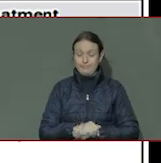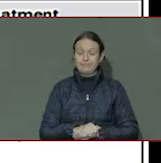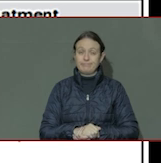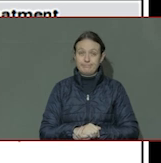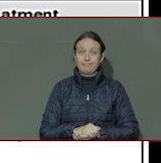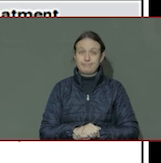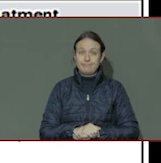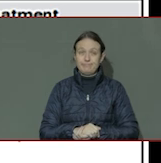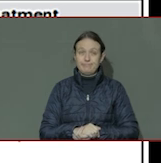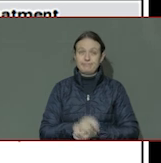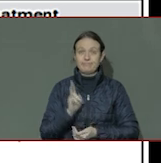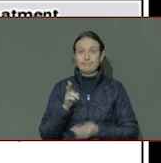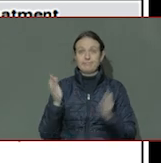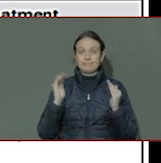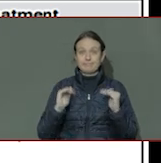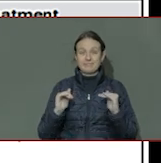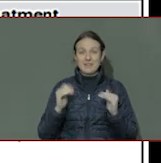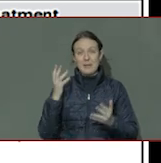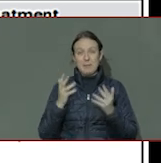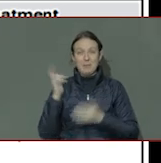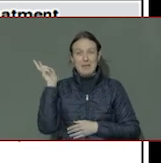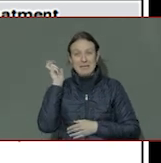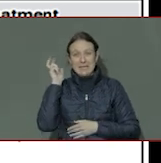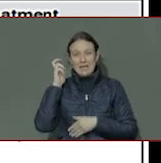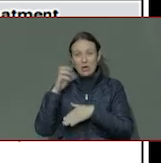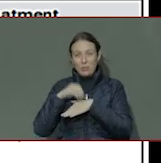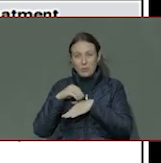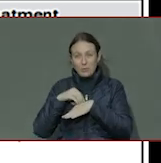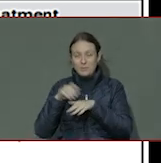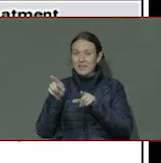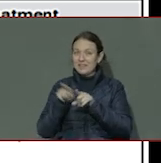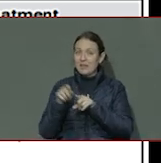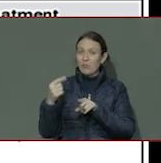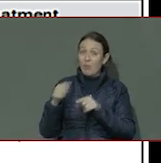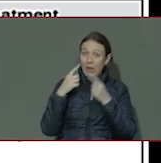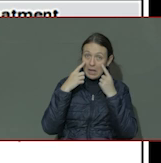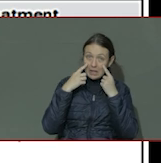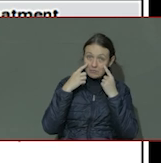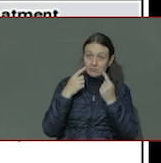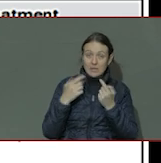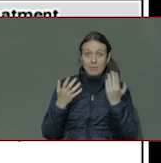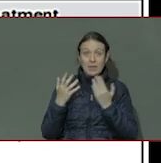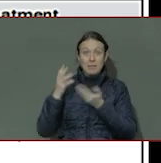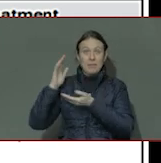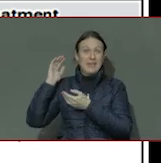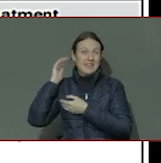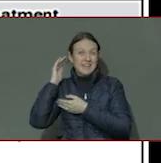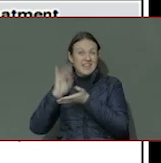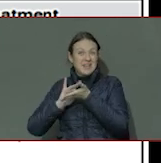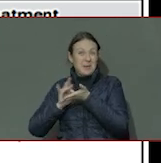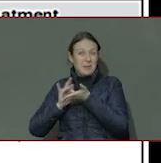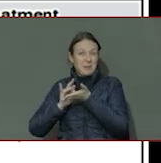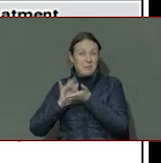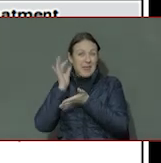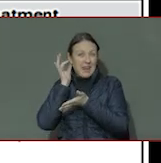We also have to have the hearing defects, just like with the eye and everything else. So middle ear infection, we can